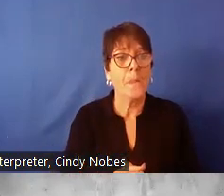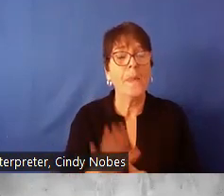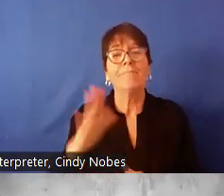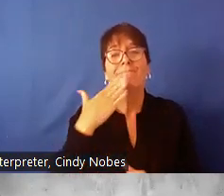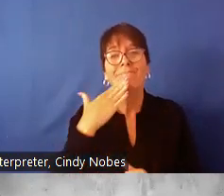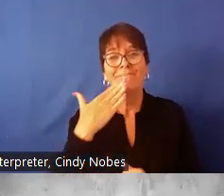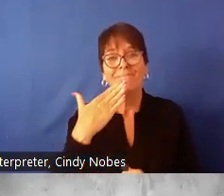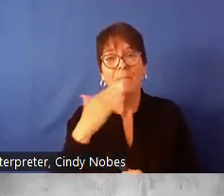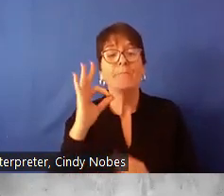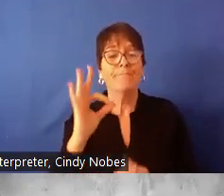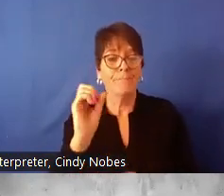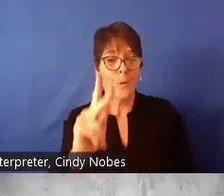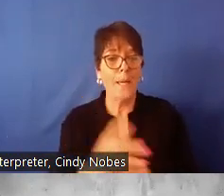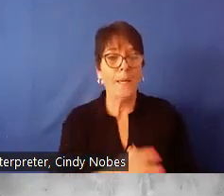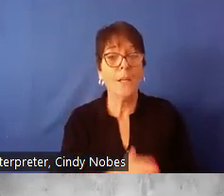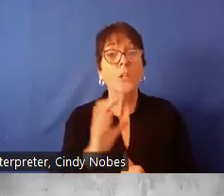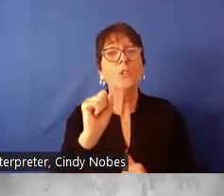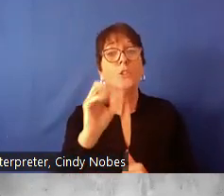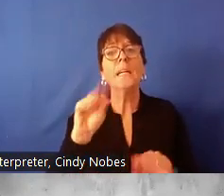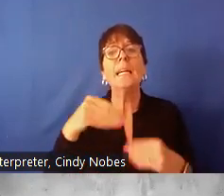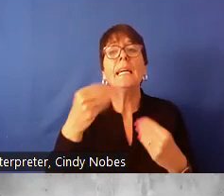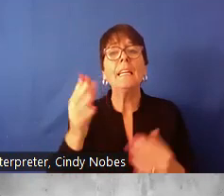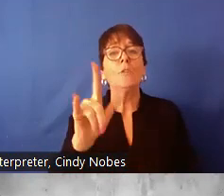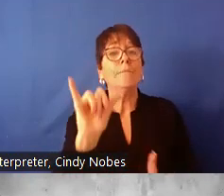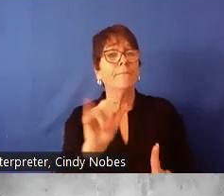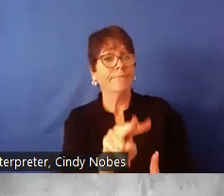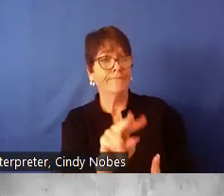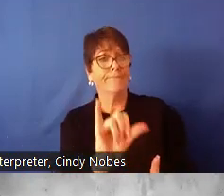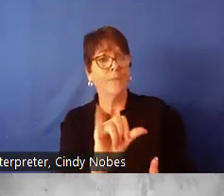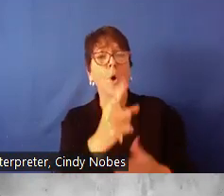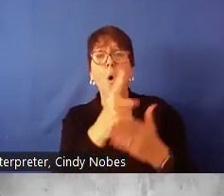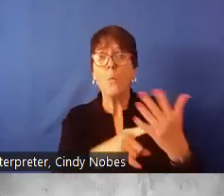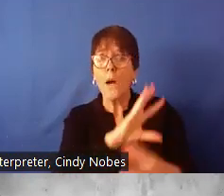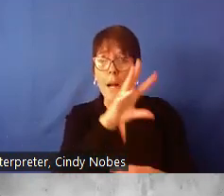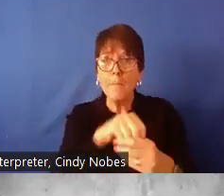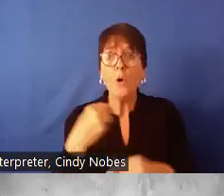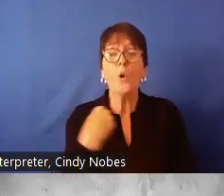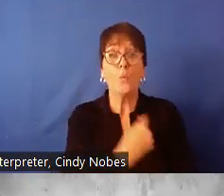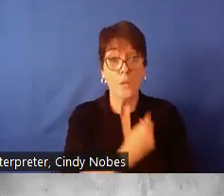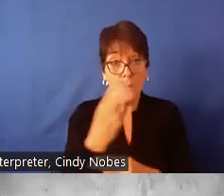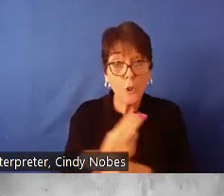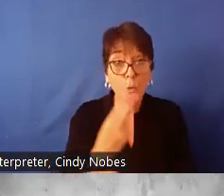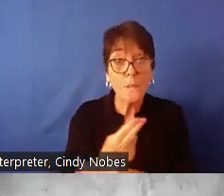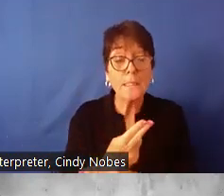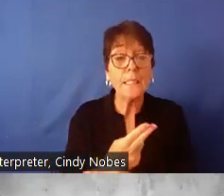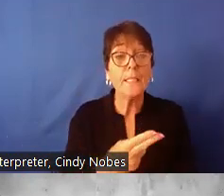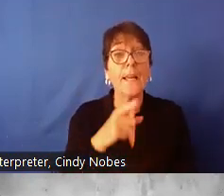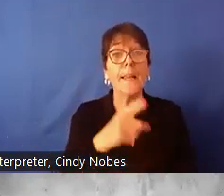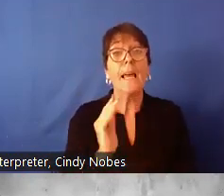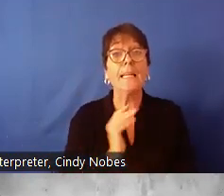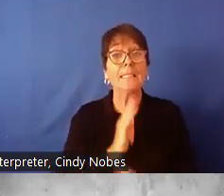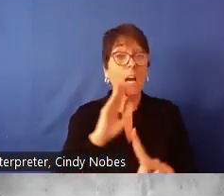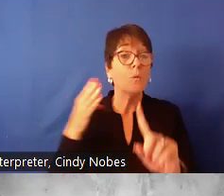Thank you. Okay. So just want to give you a snapshot of some of the components that we've been utilizing. So here's our direct